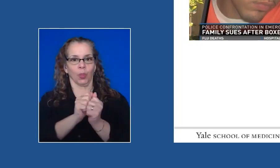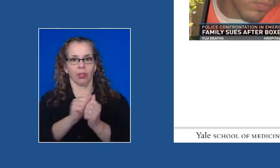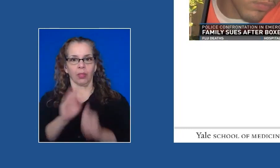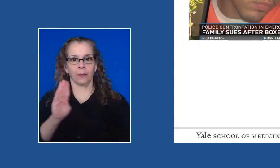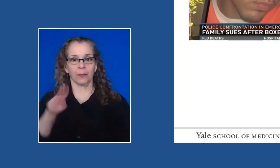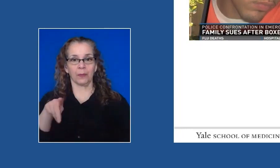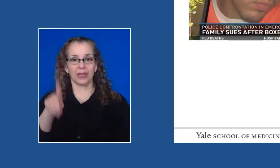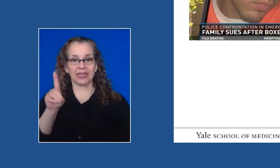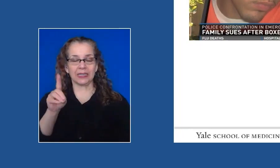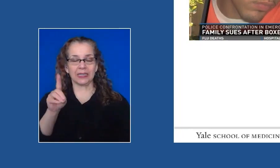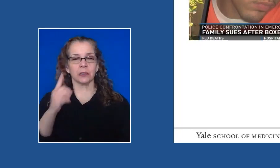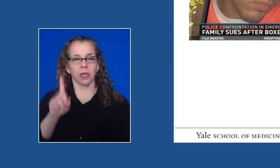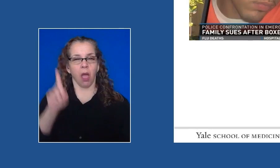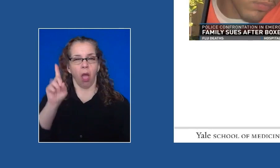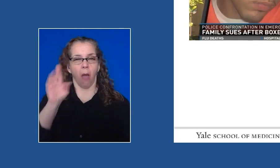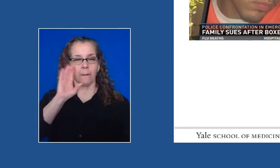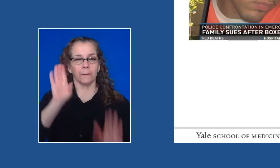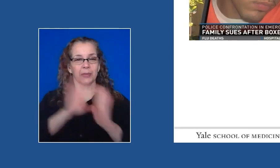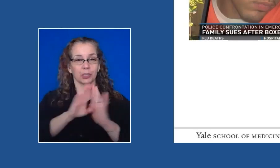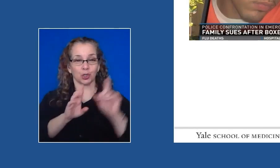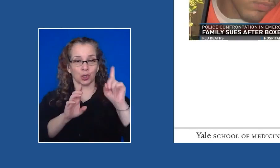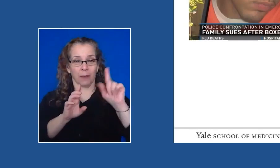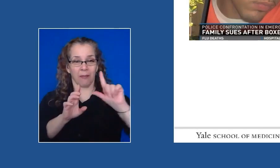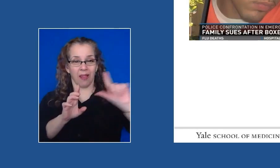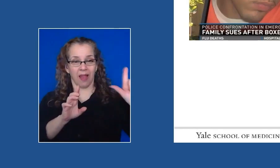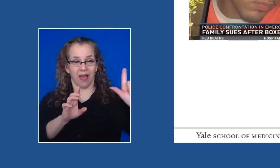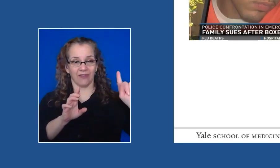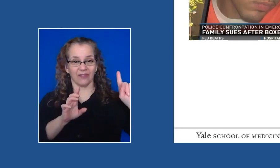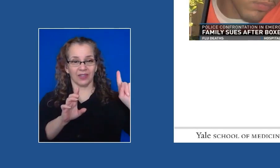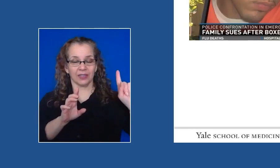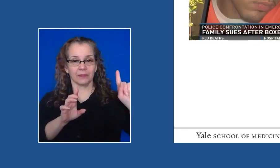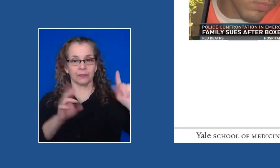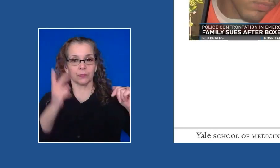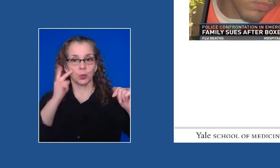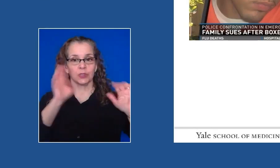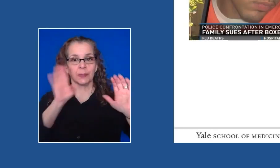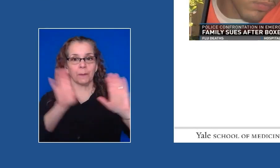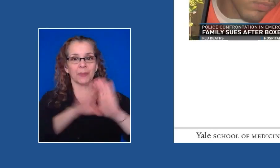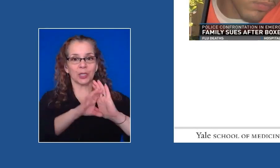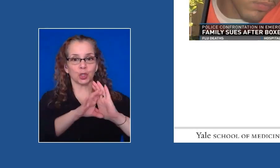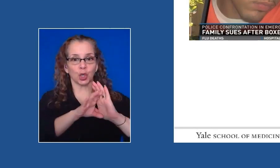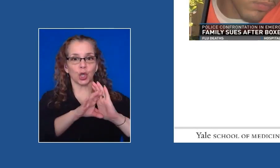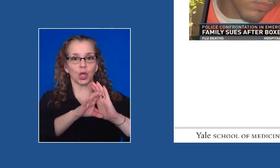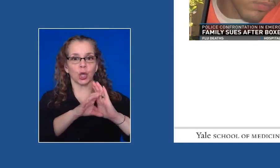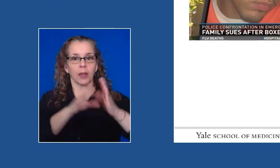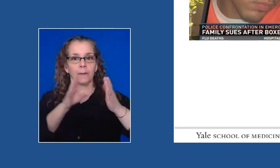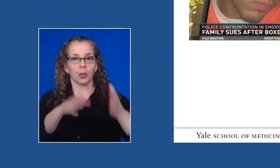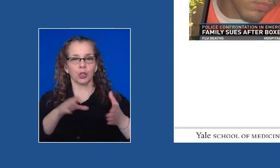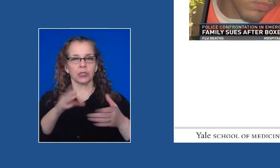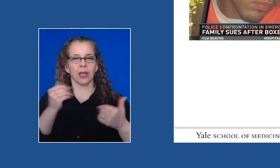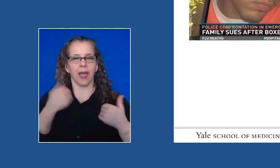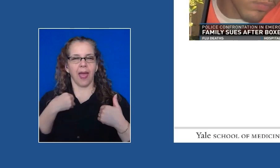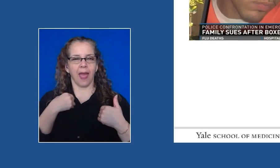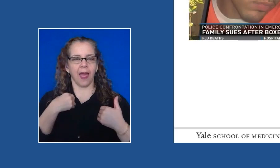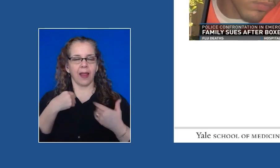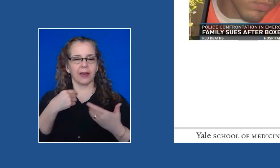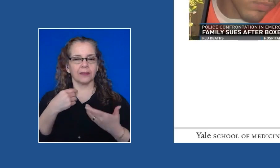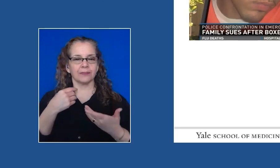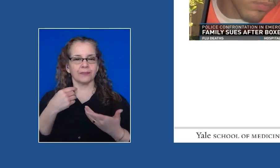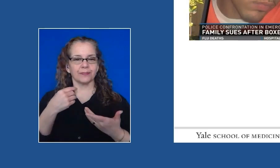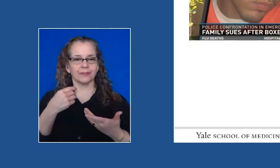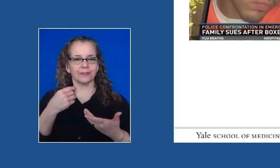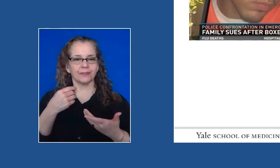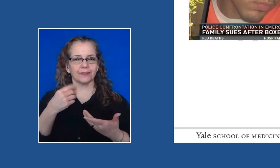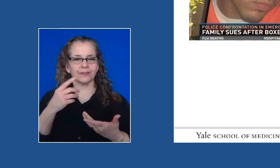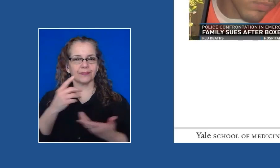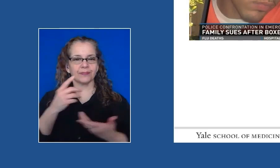top left here, this was an individual who became very agitated as a combination of PCP or phencyclidine intoxication as well